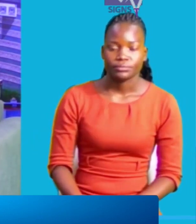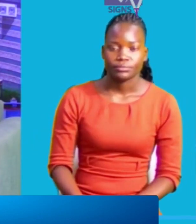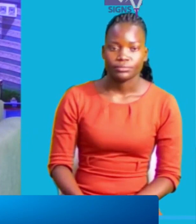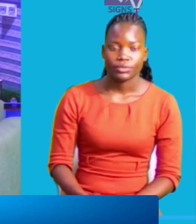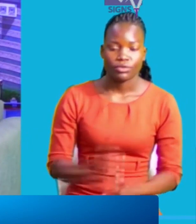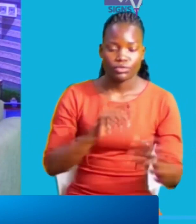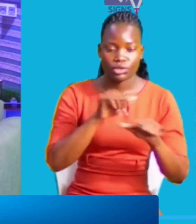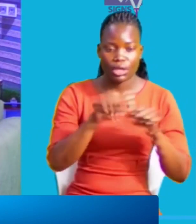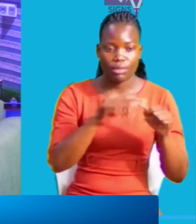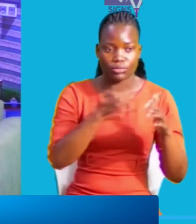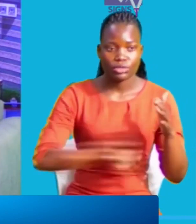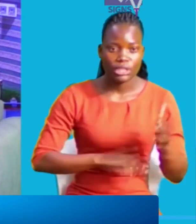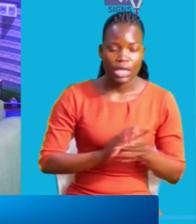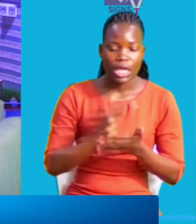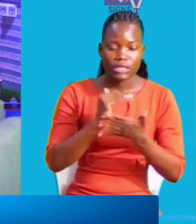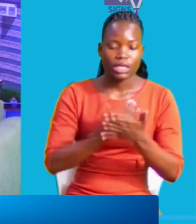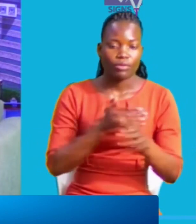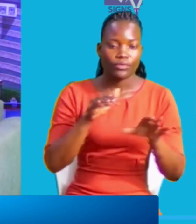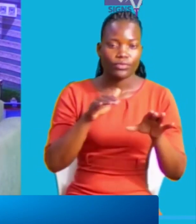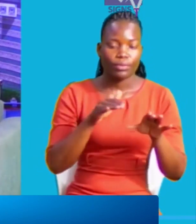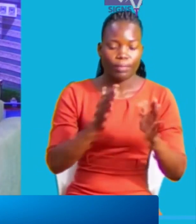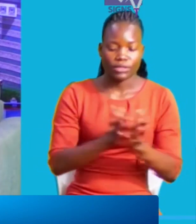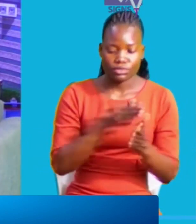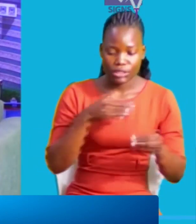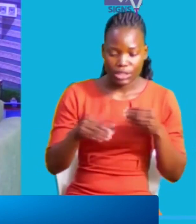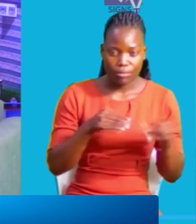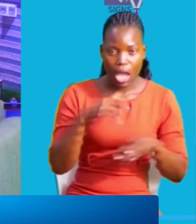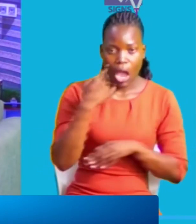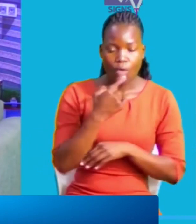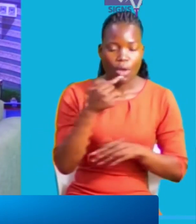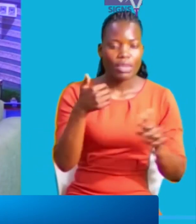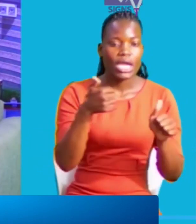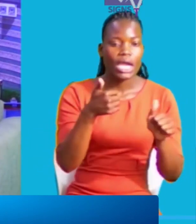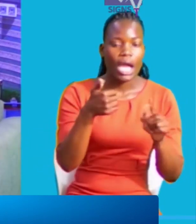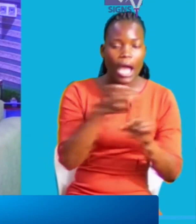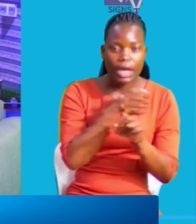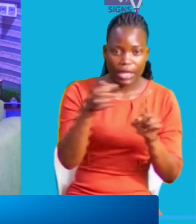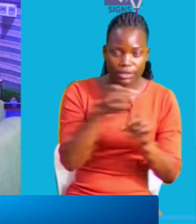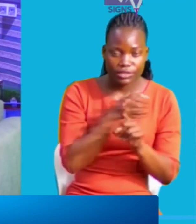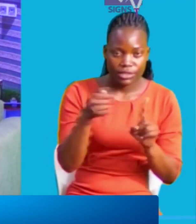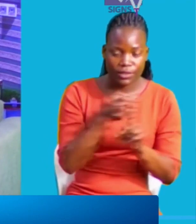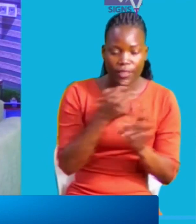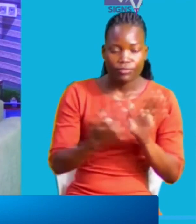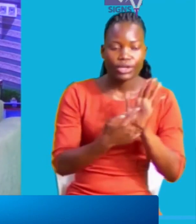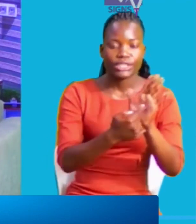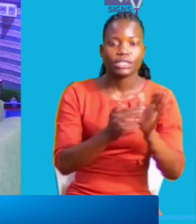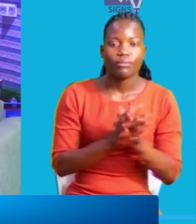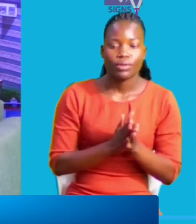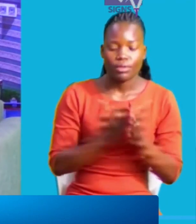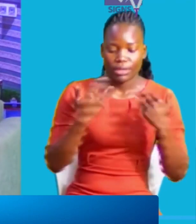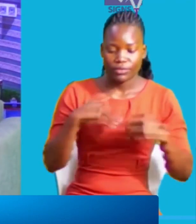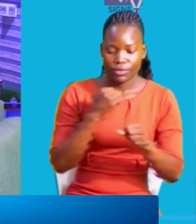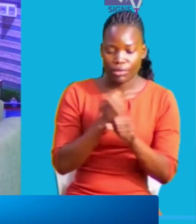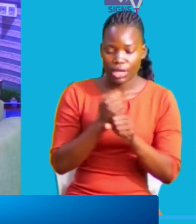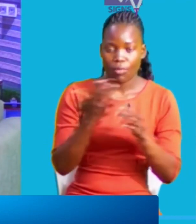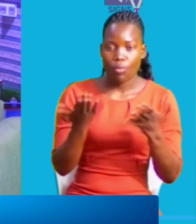Umeongea juu ya mambo ya some of the members of persons with disability wanakuwa harassed. Yeah. For example, when I was working in